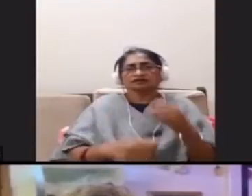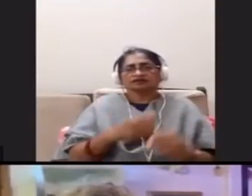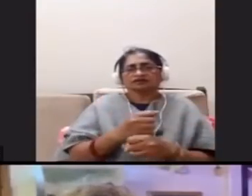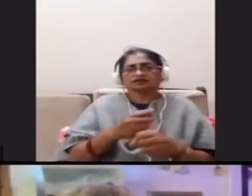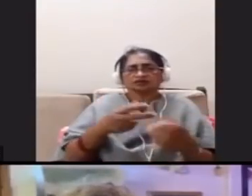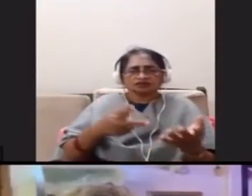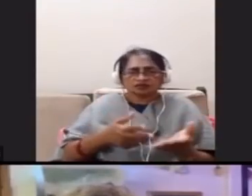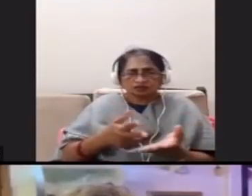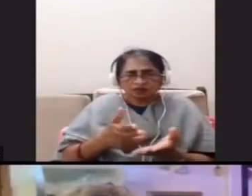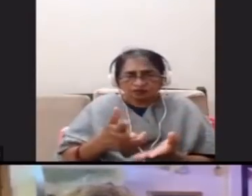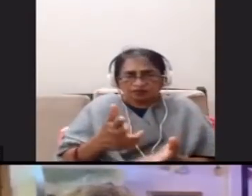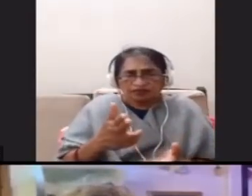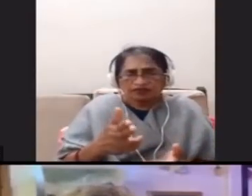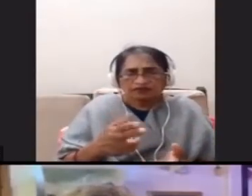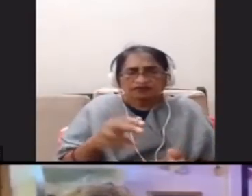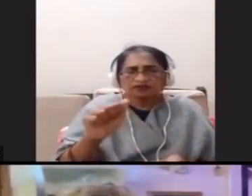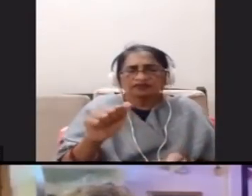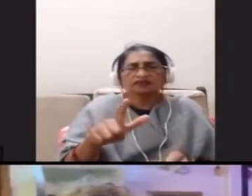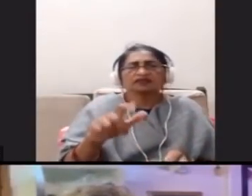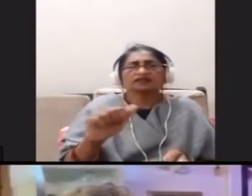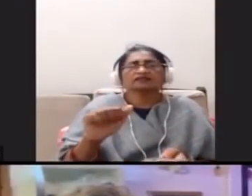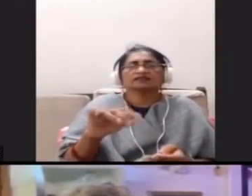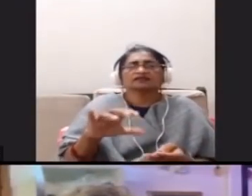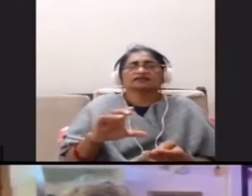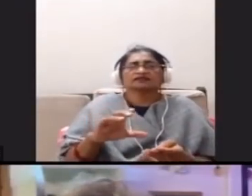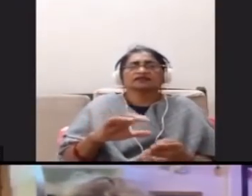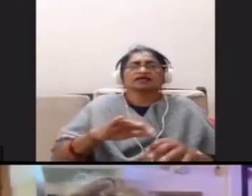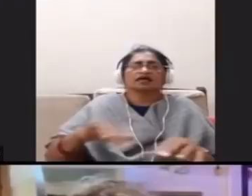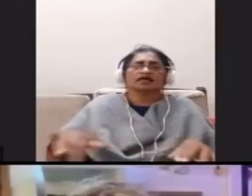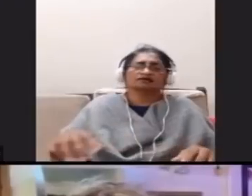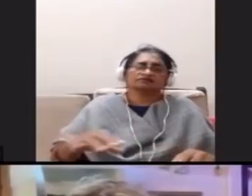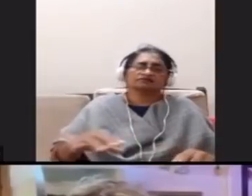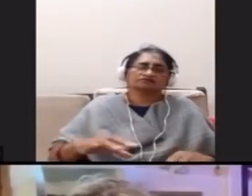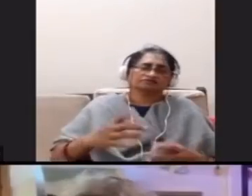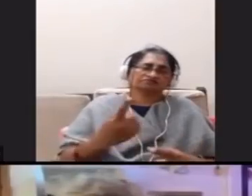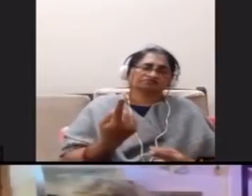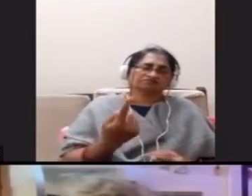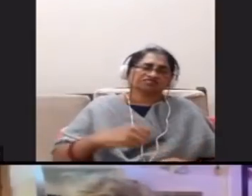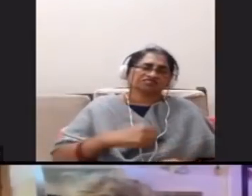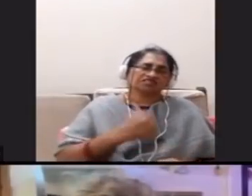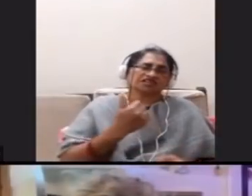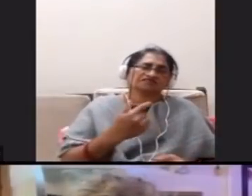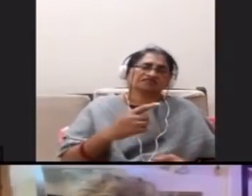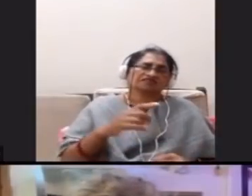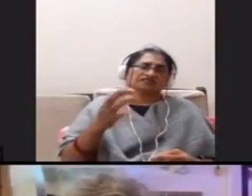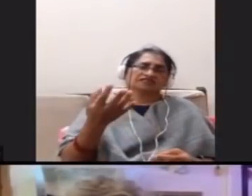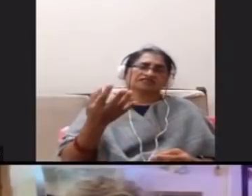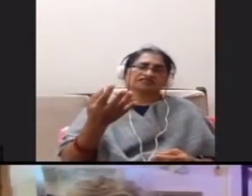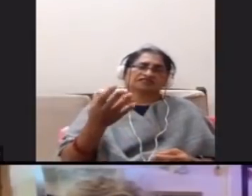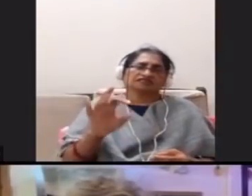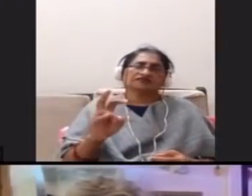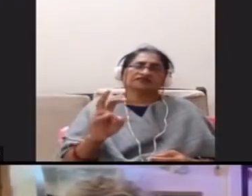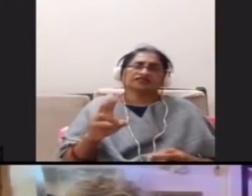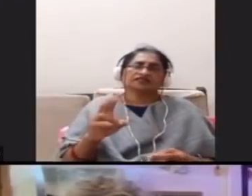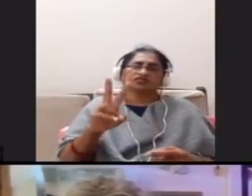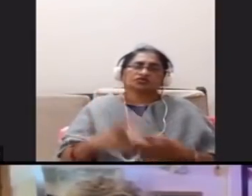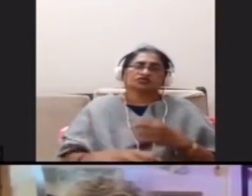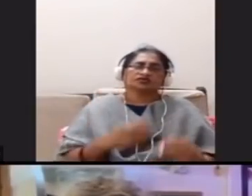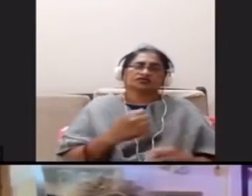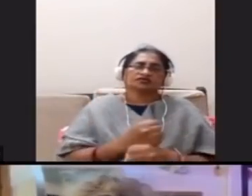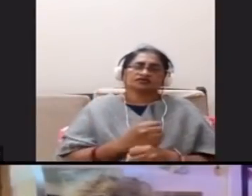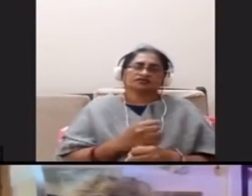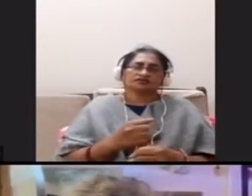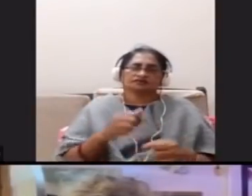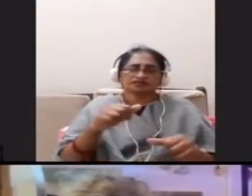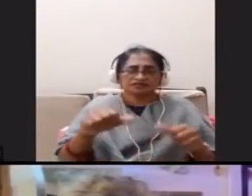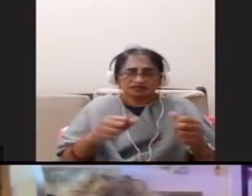and struggling, Alison decided to ditch these and be herself. At 17, Alison spent 2 years in an assessment center where she